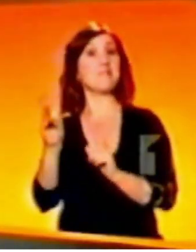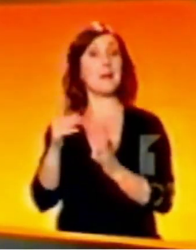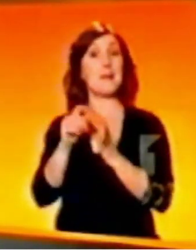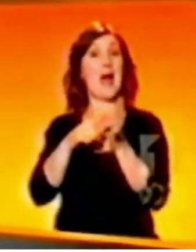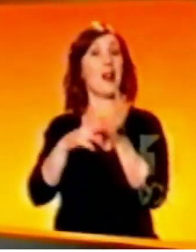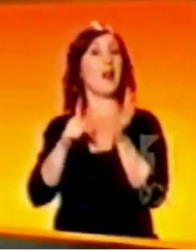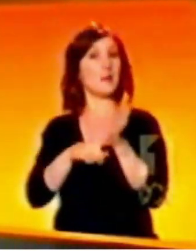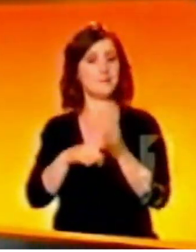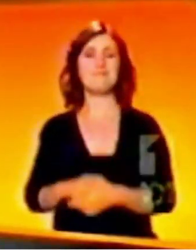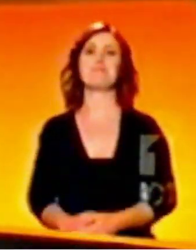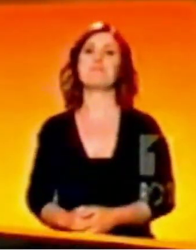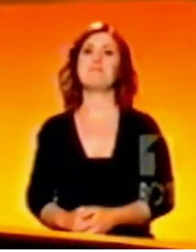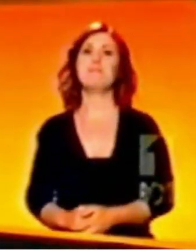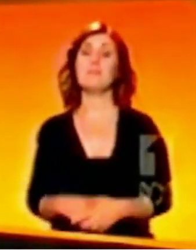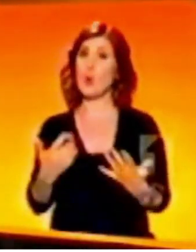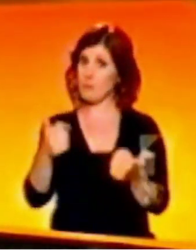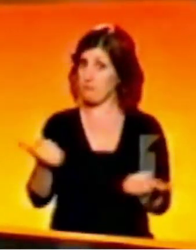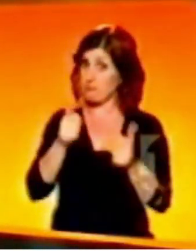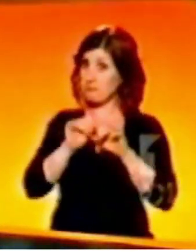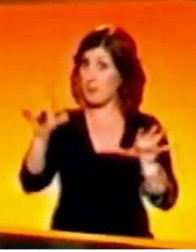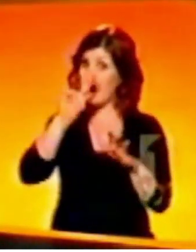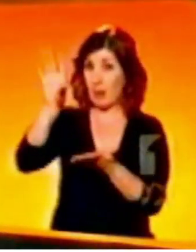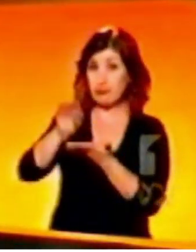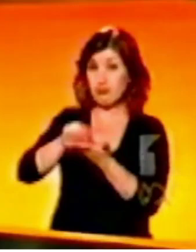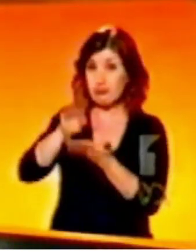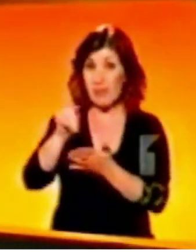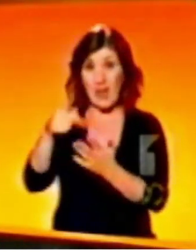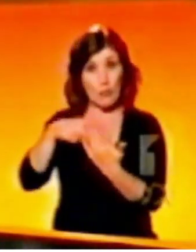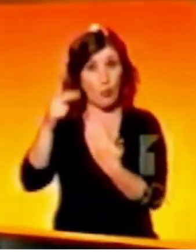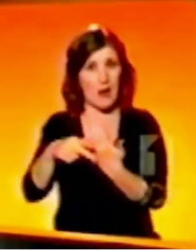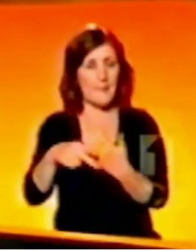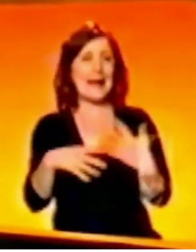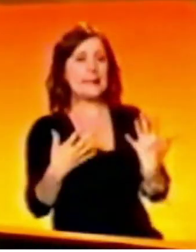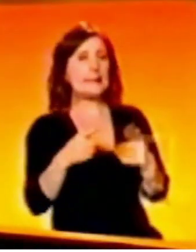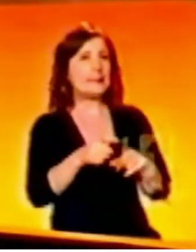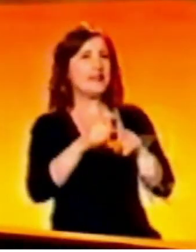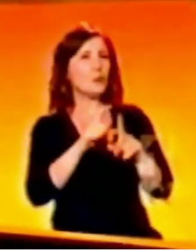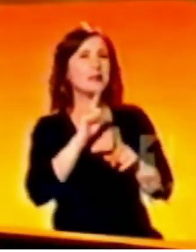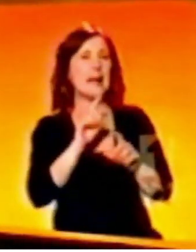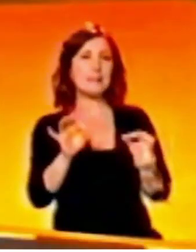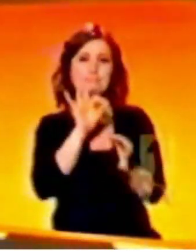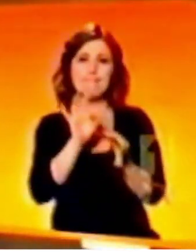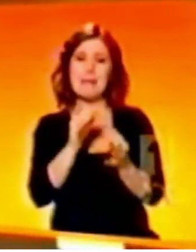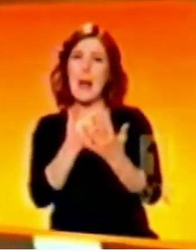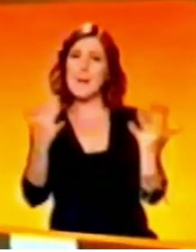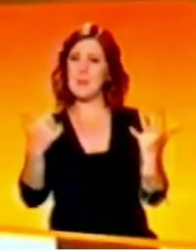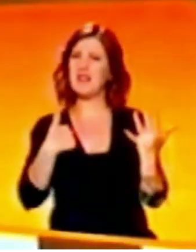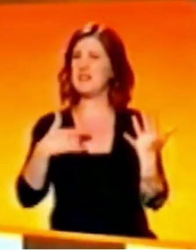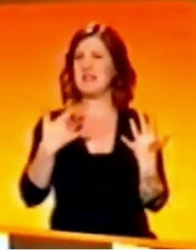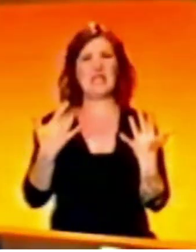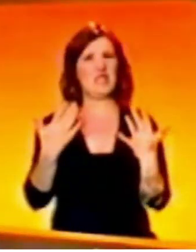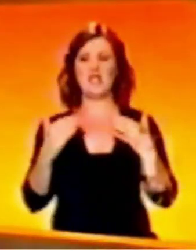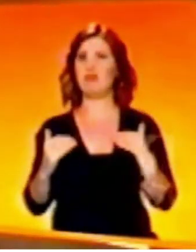So, do you know, have a lot of people downloaded it already? It's difficult to get an exact count, but certainly we'd say